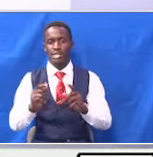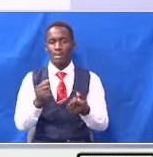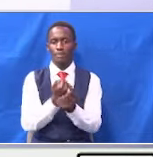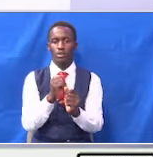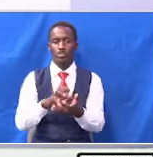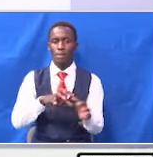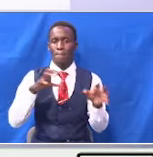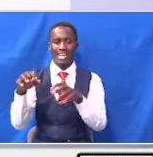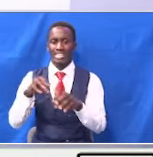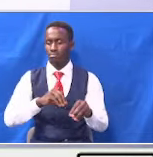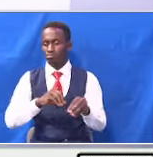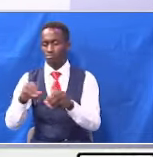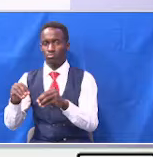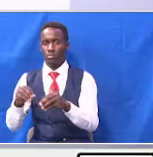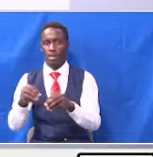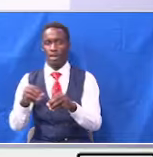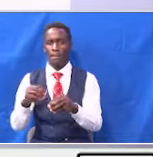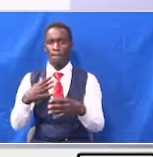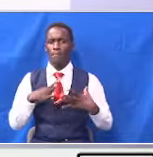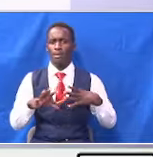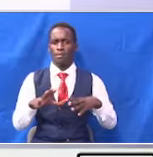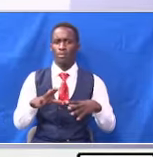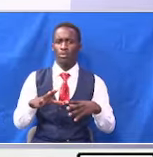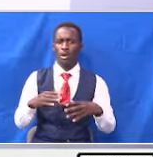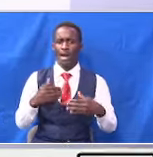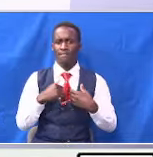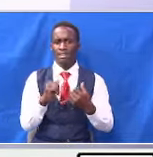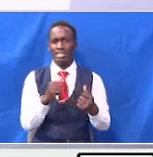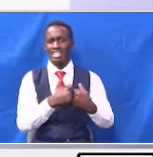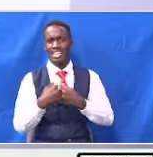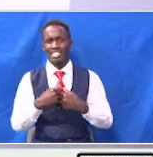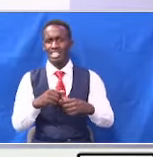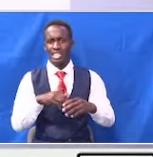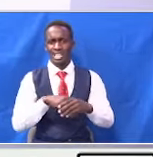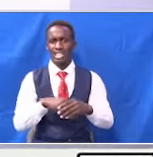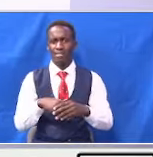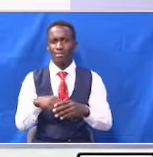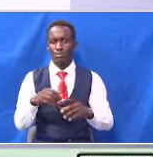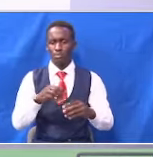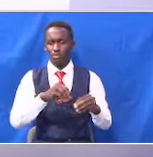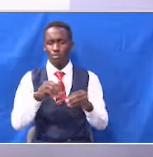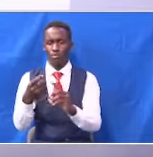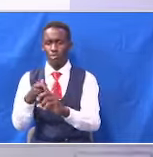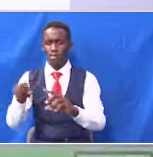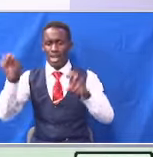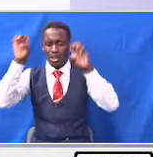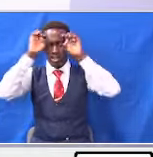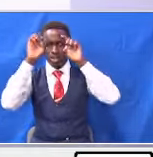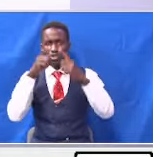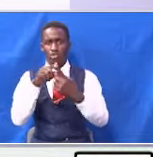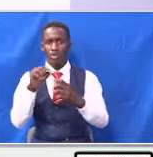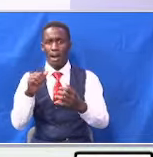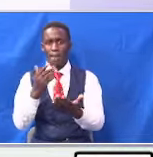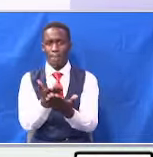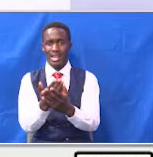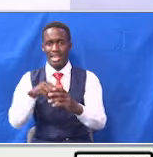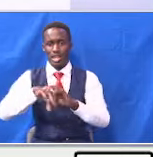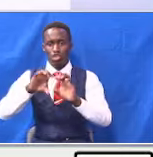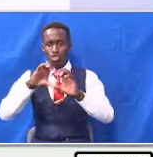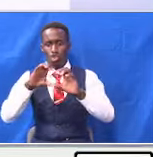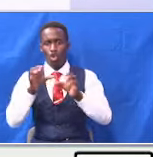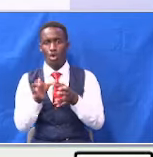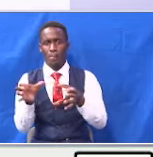from education to applied engagement in communities. That's something that we need to look at. But talking about research, I want to go